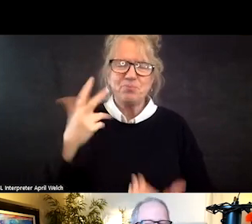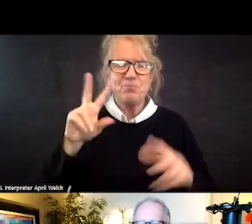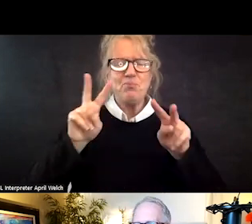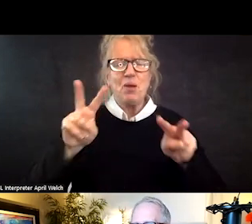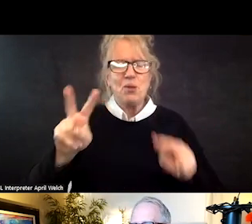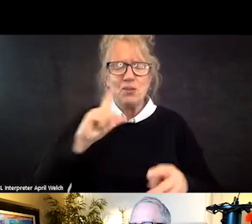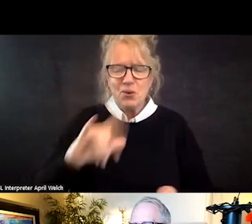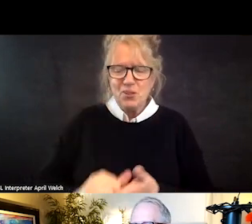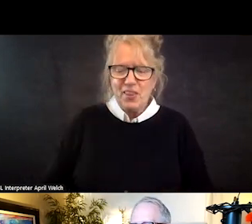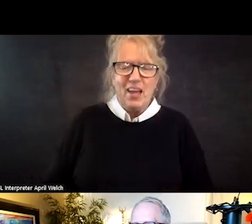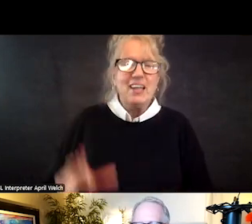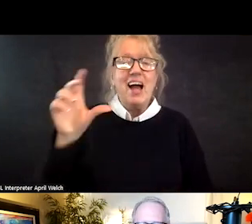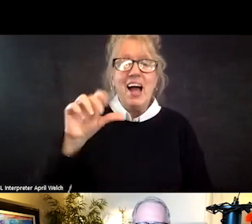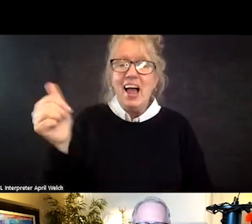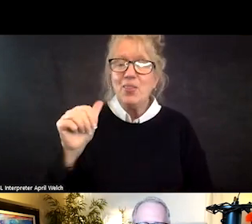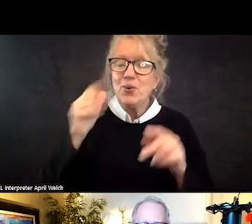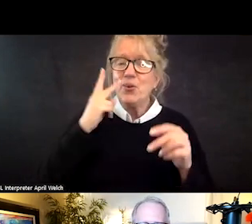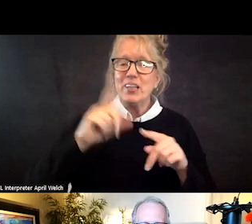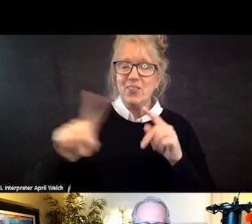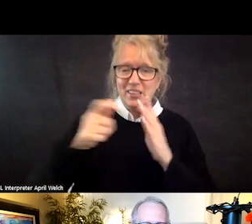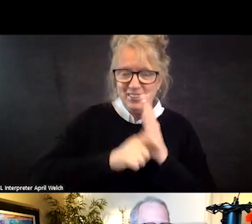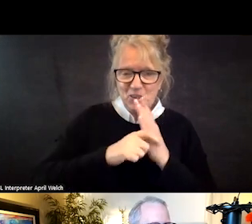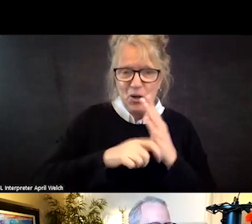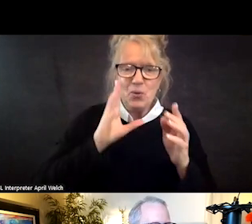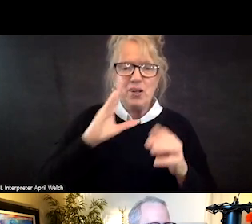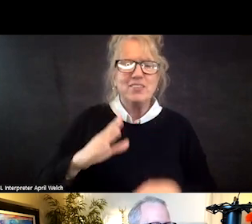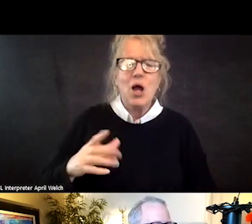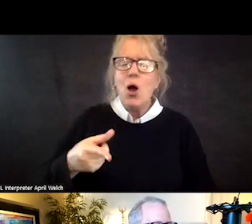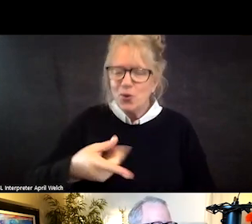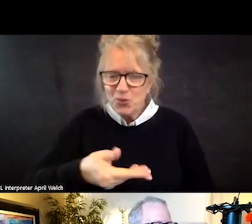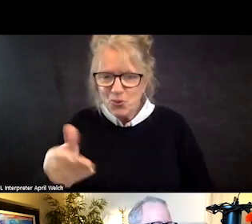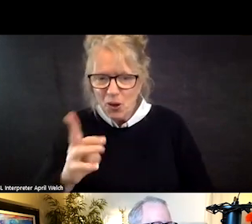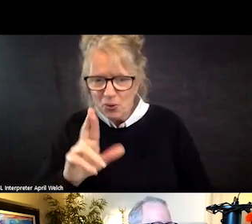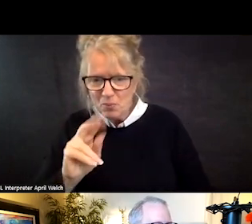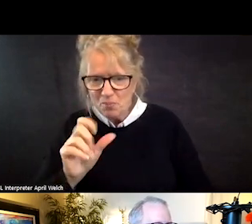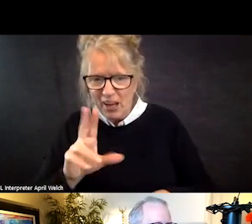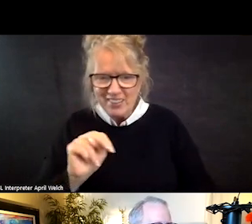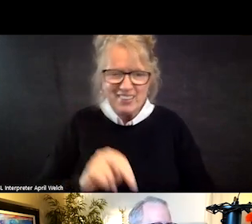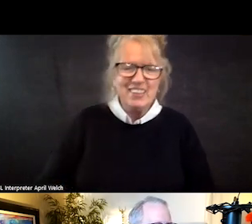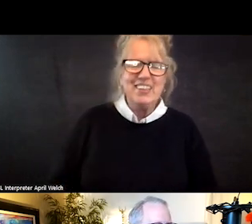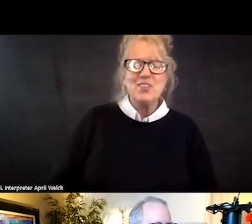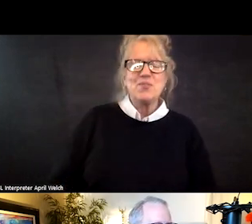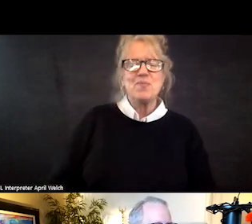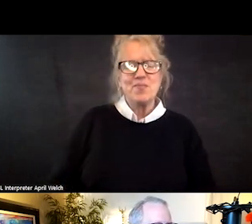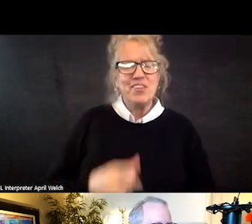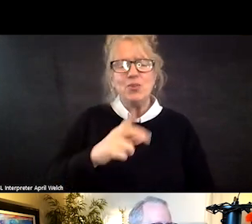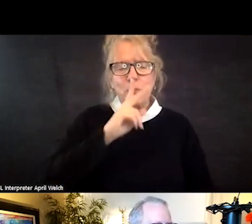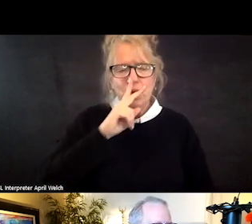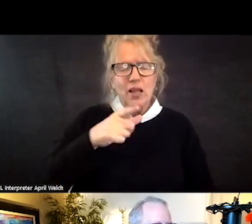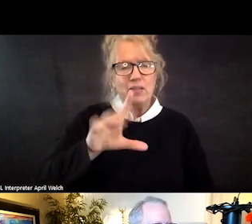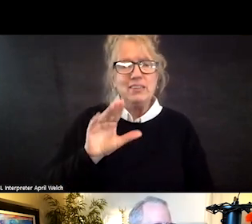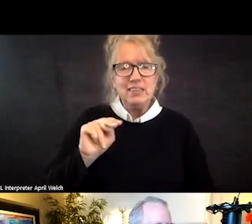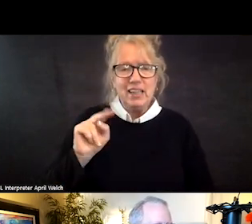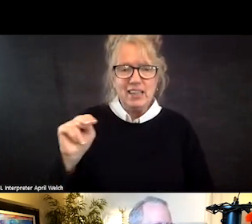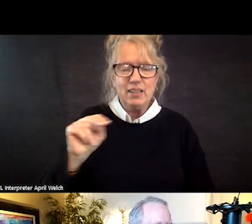So another highlight, looking at these articles that are coming up. Oh, you're welcome, Brandon. Is that if you look at this article at CNN, this is